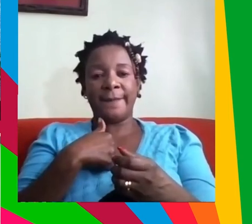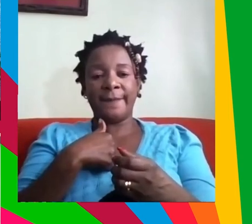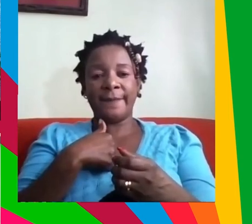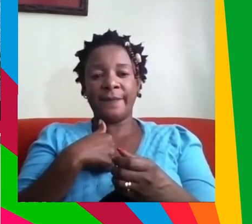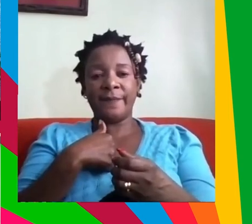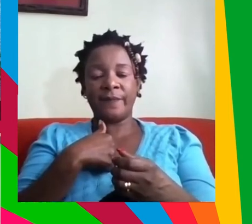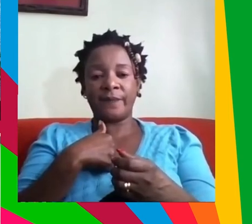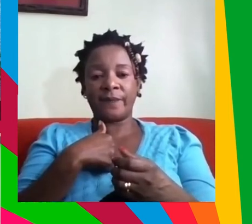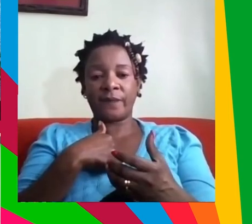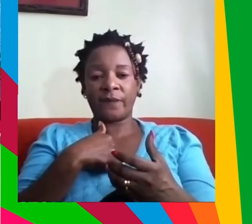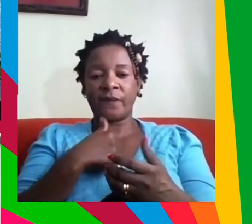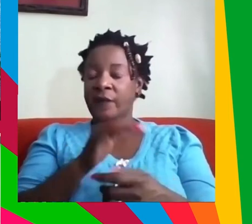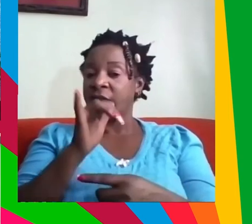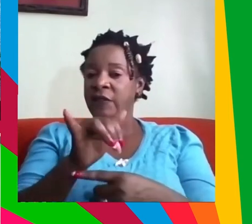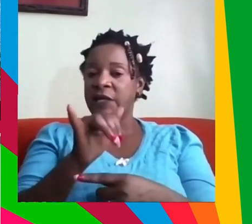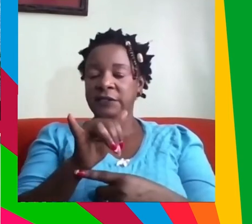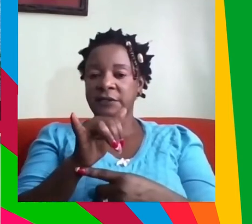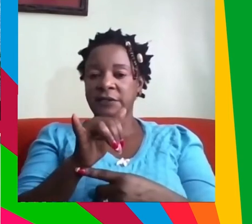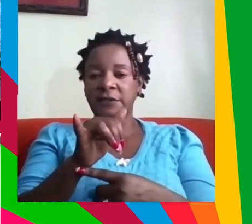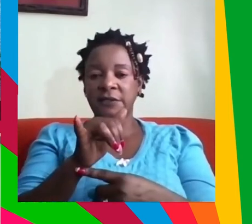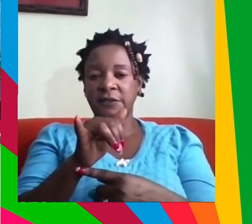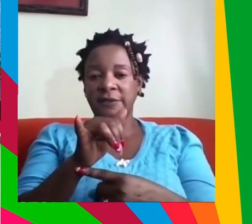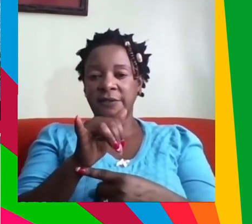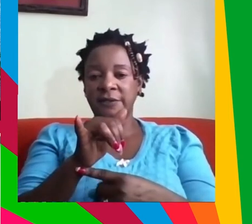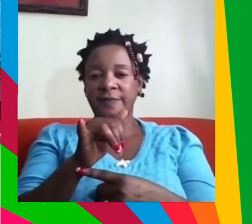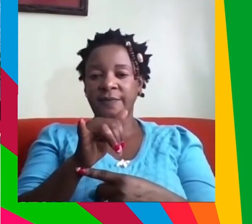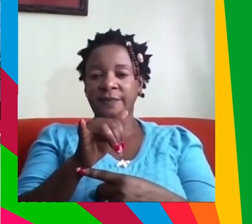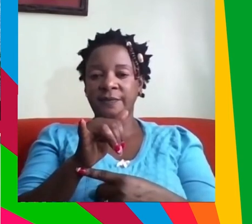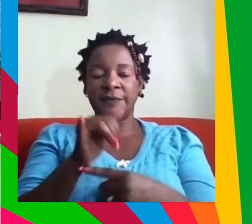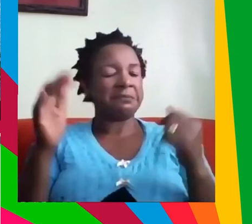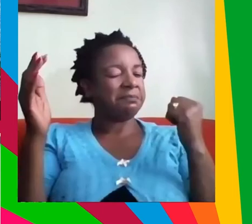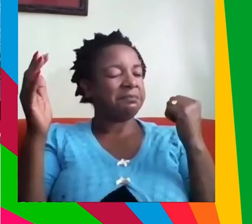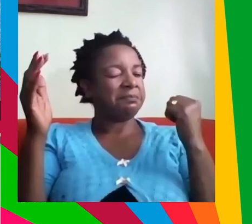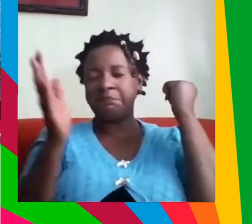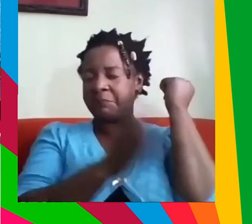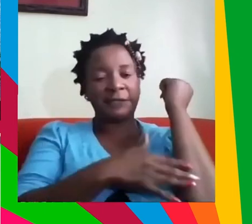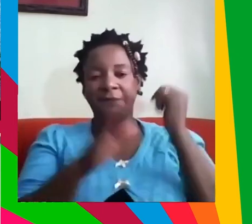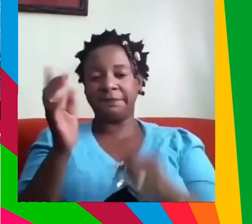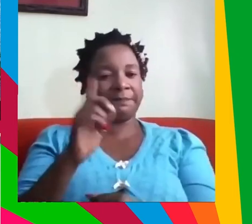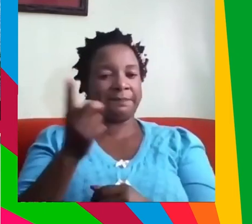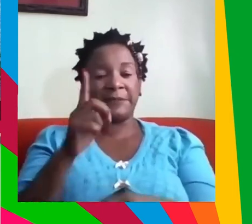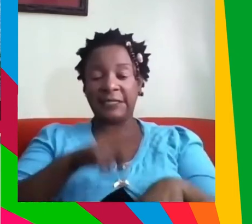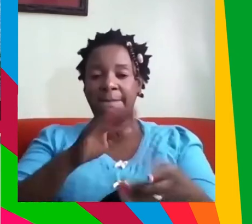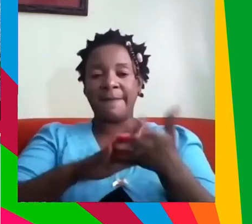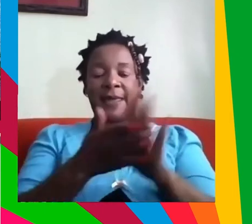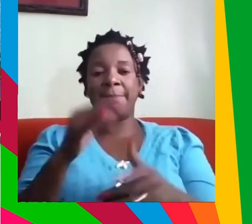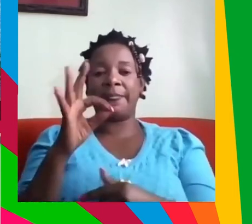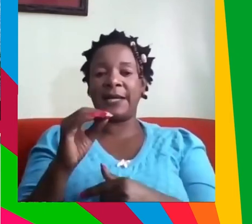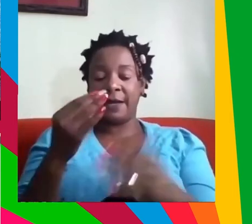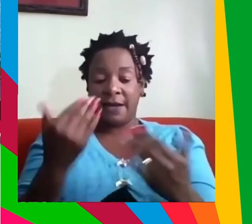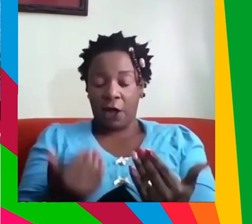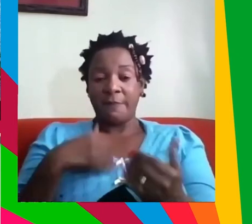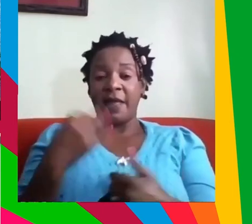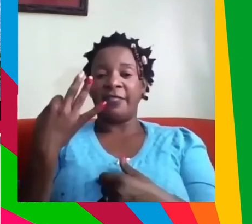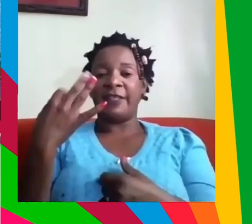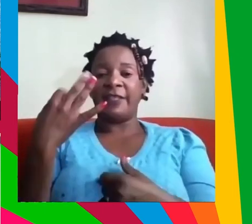I guess it wasn't as bad when I turned 30. I'm not 35, and I feel like